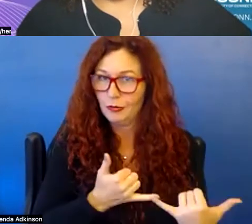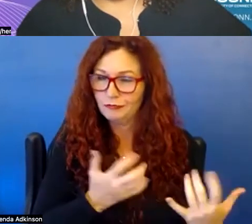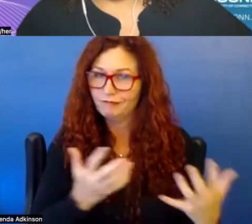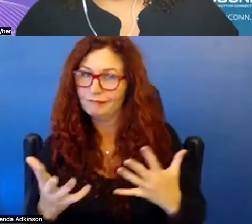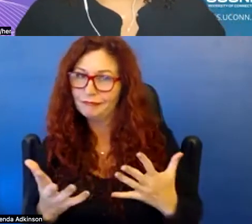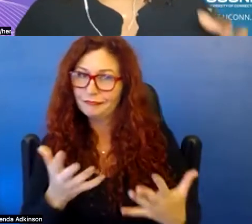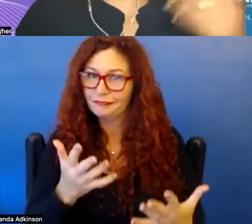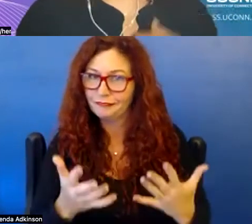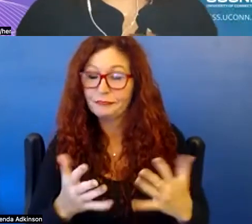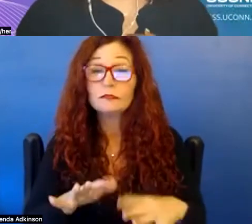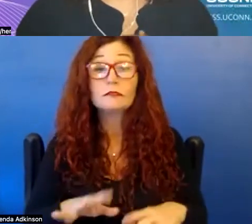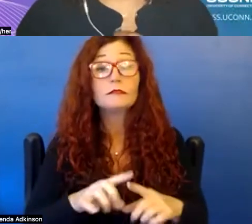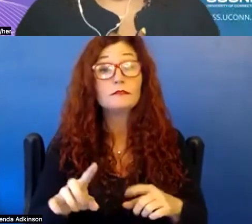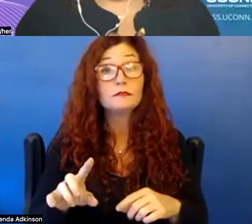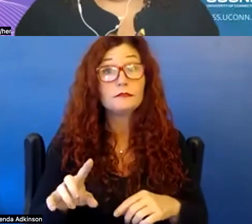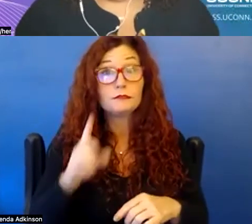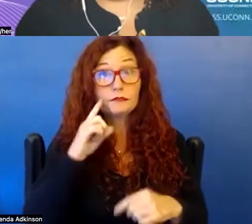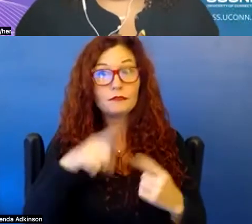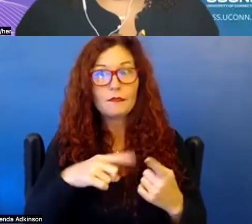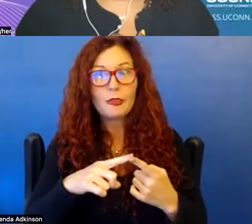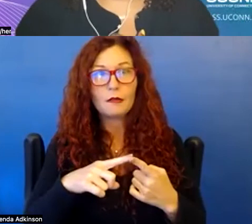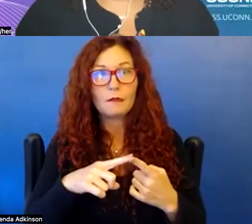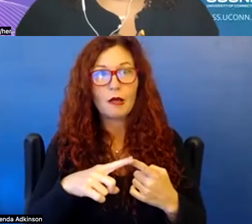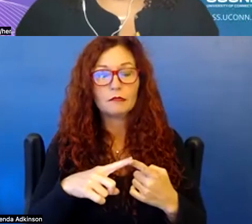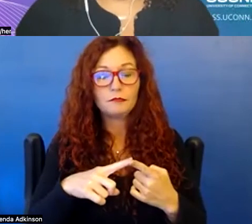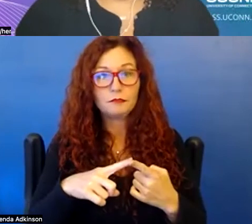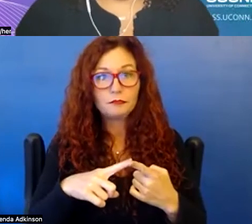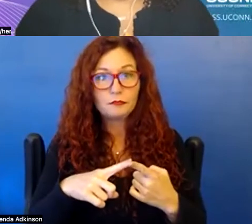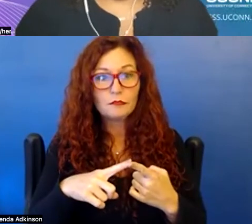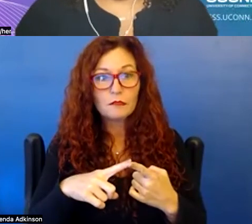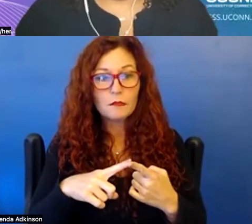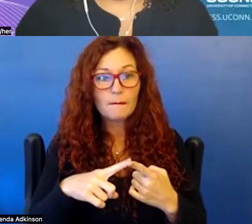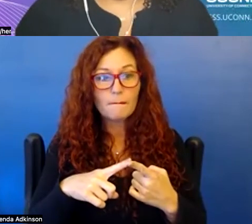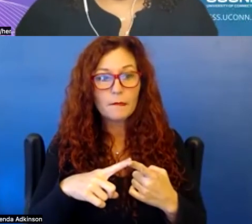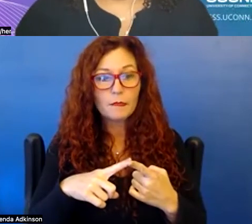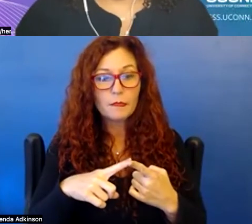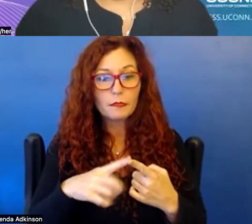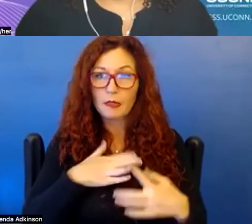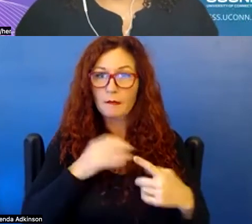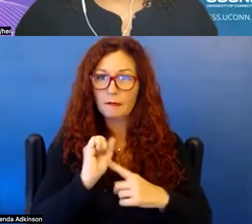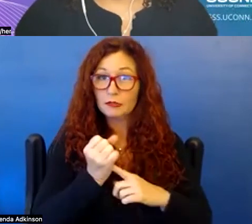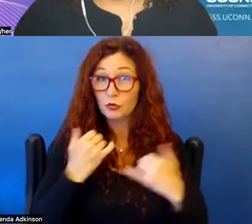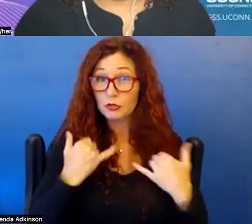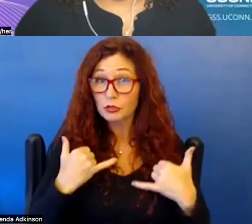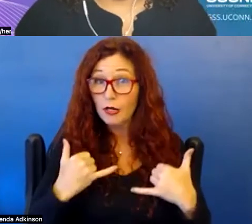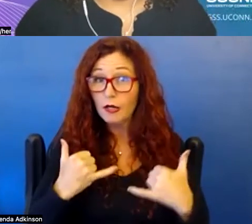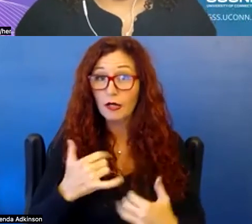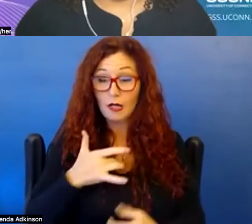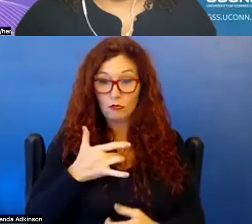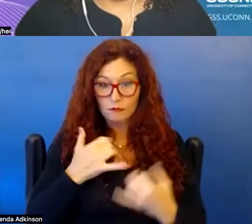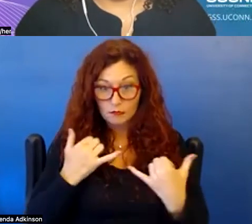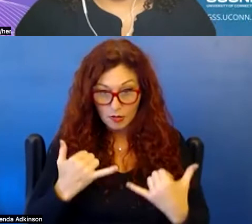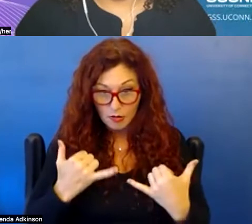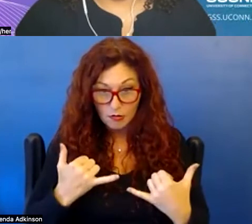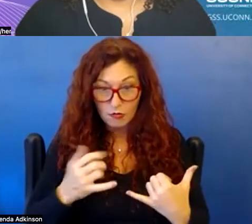know, one where I am personally, healing is lifelong. And, you know, being on that journey of